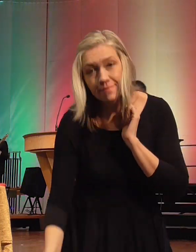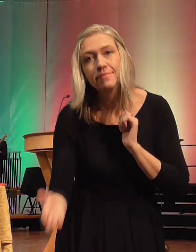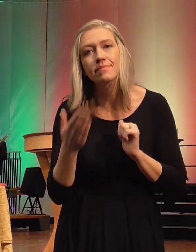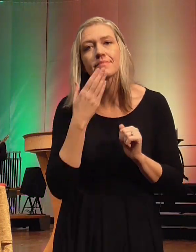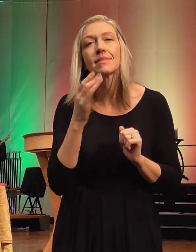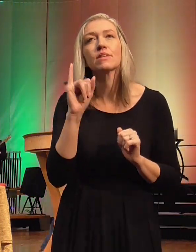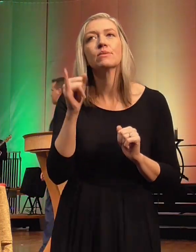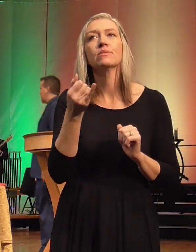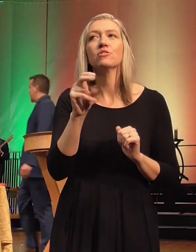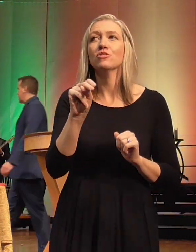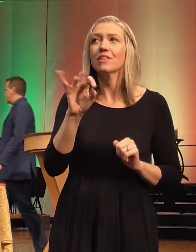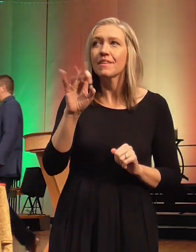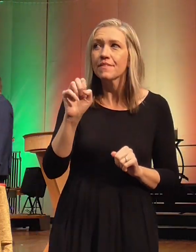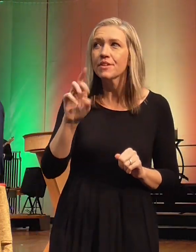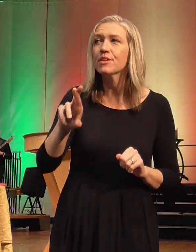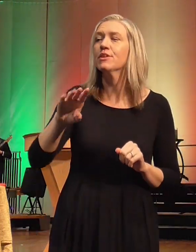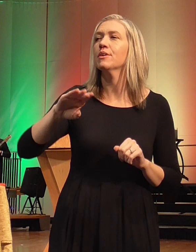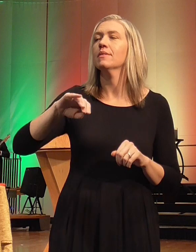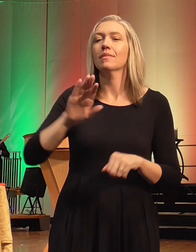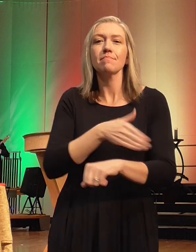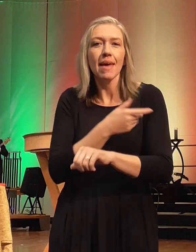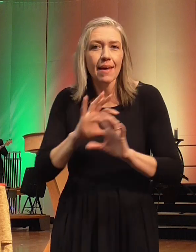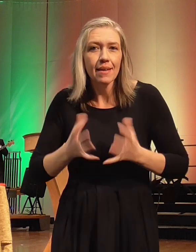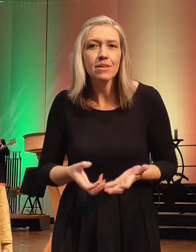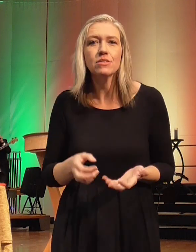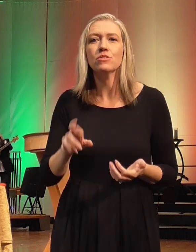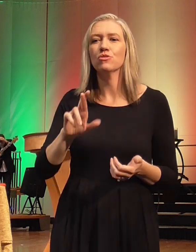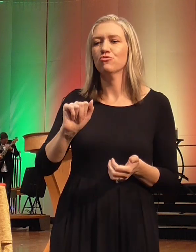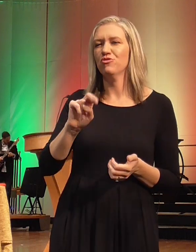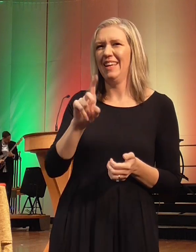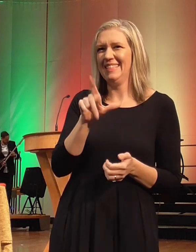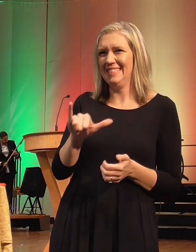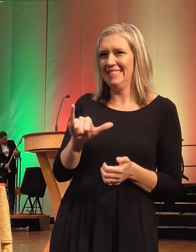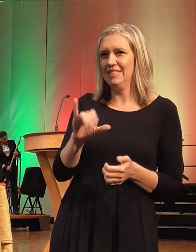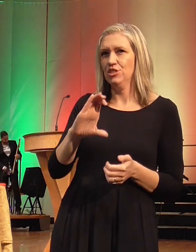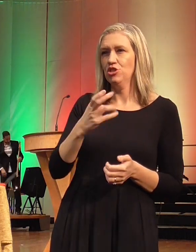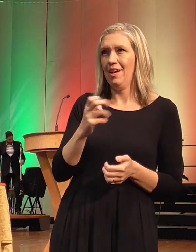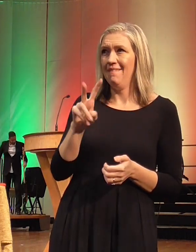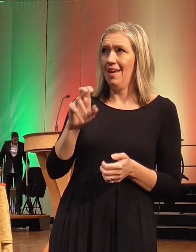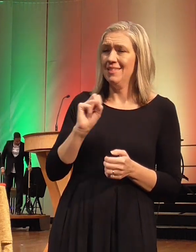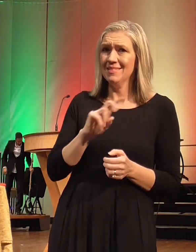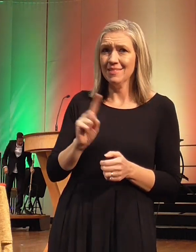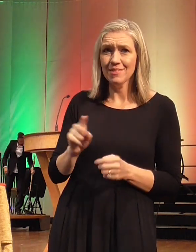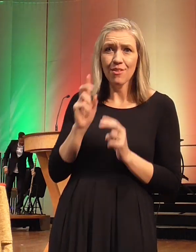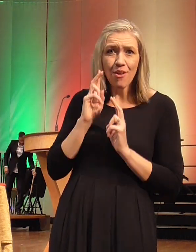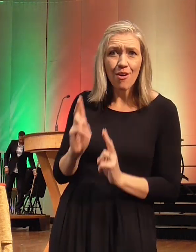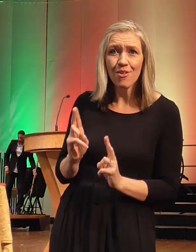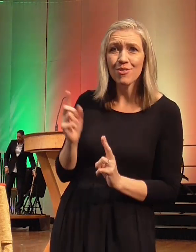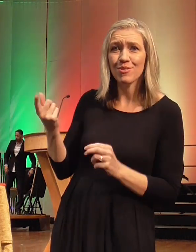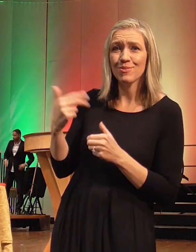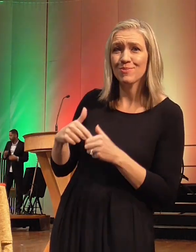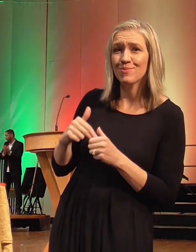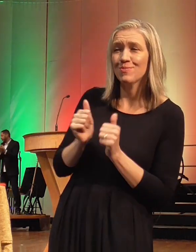Thank you, Jennifer Burnett, Mile High Band. Randy Chavez, always an honor to have you with us, my friend.